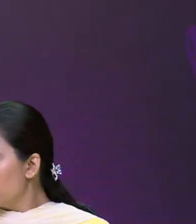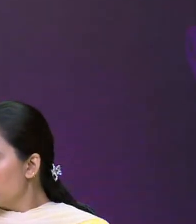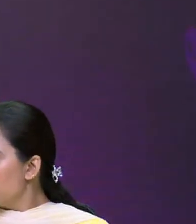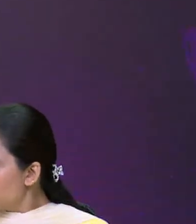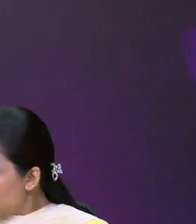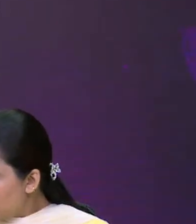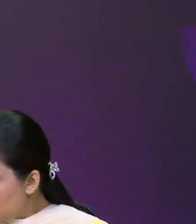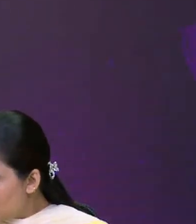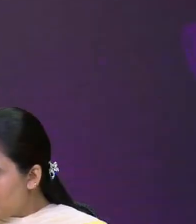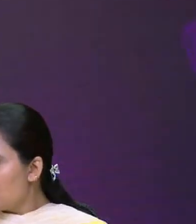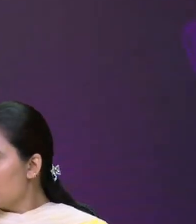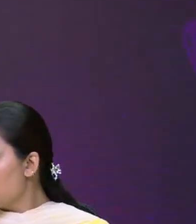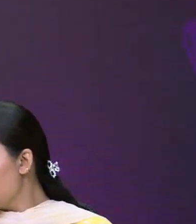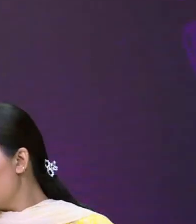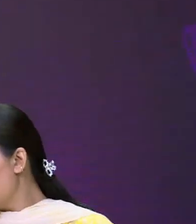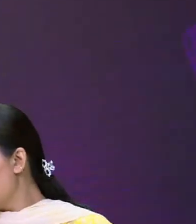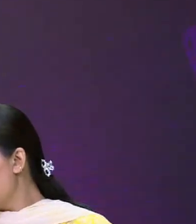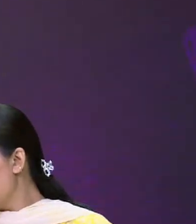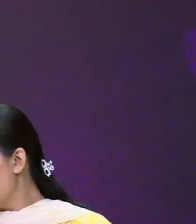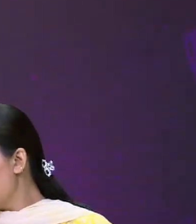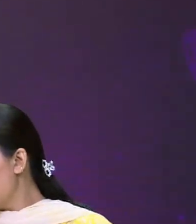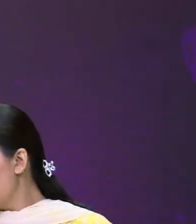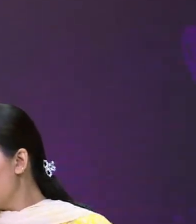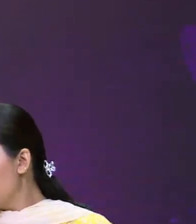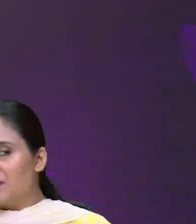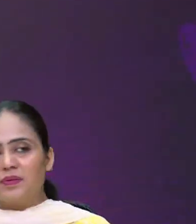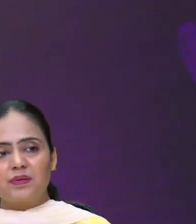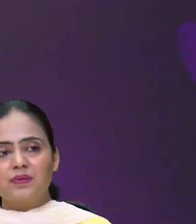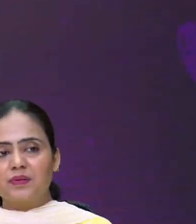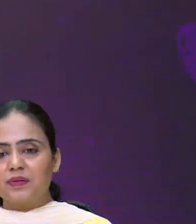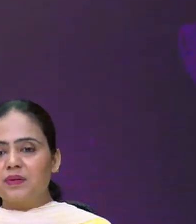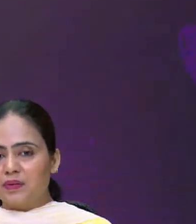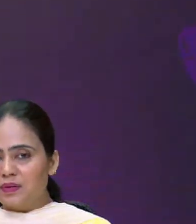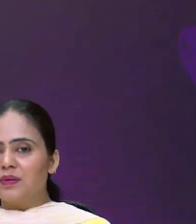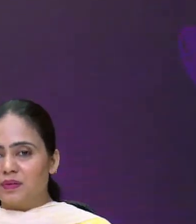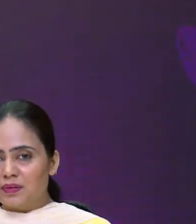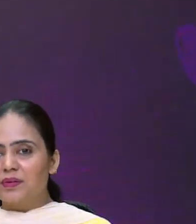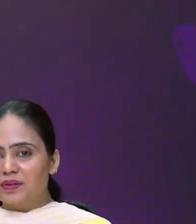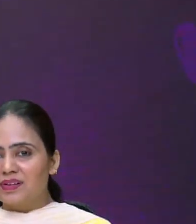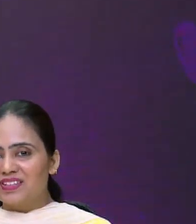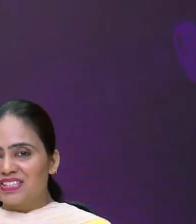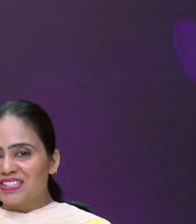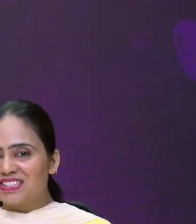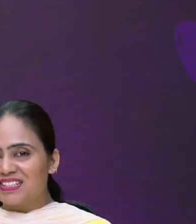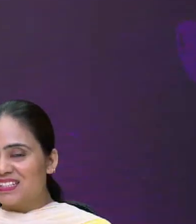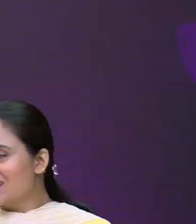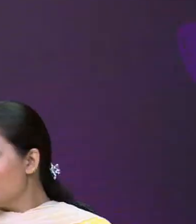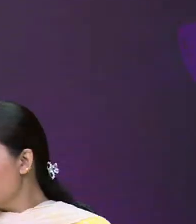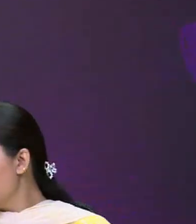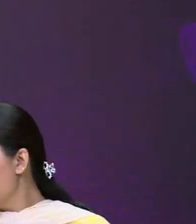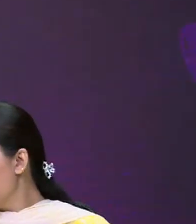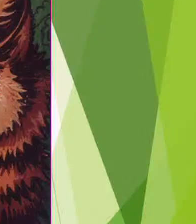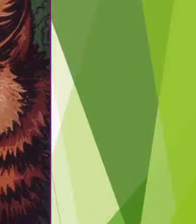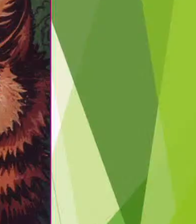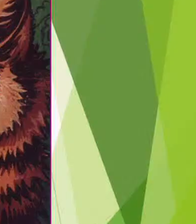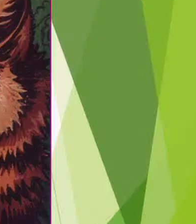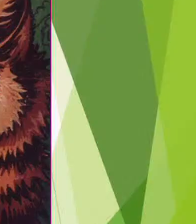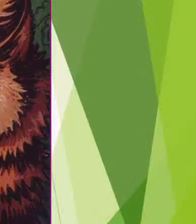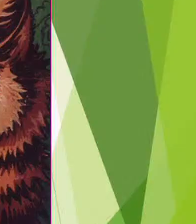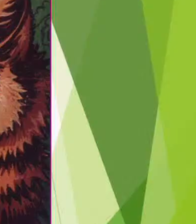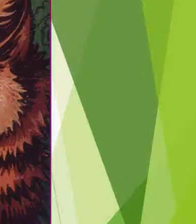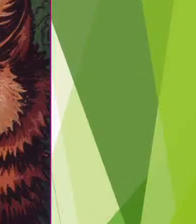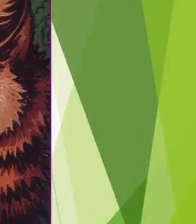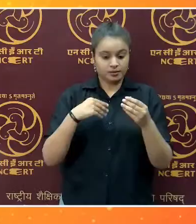cats, which is also fascinating. So this is Okay. also a task for you students to figure out the various stages of Louis Wain's